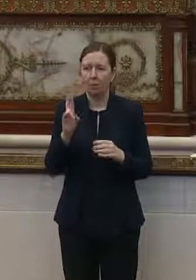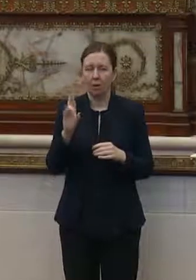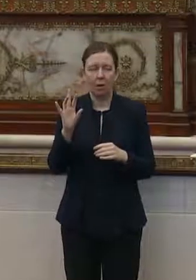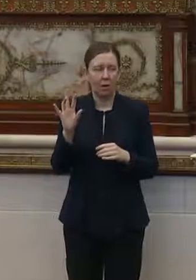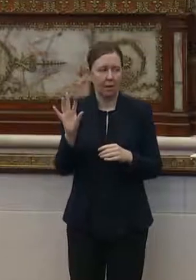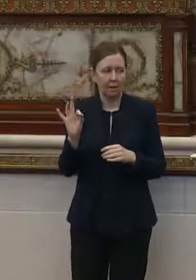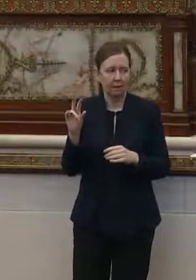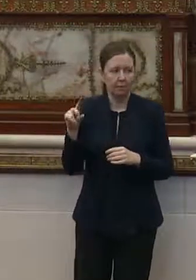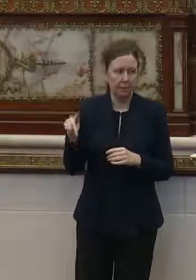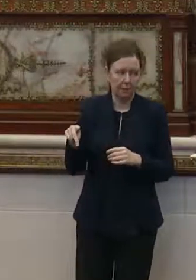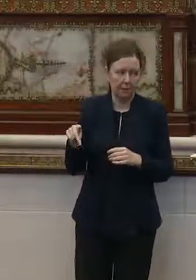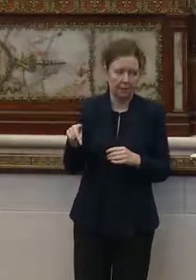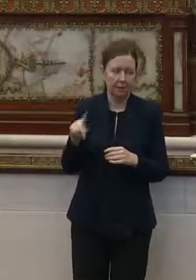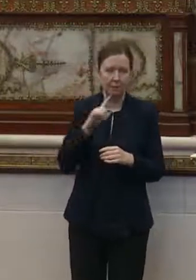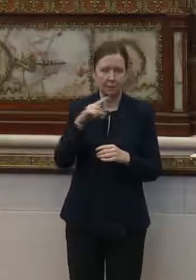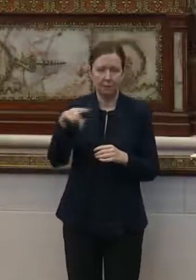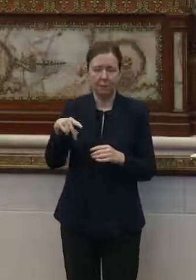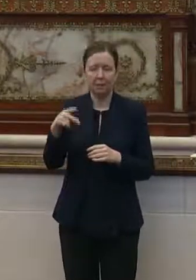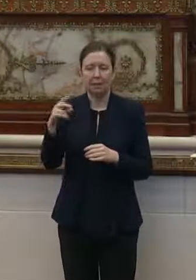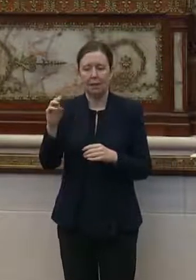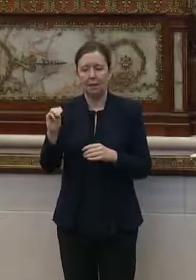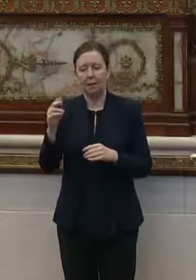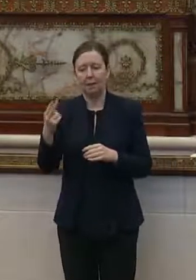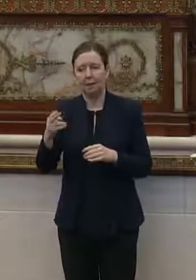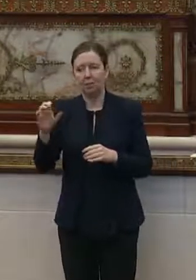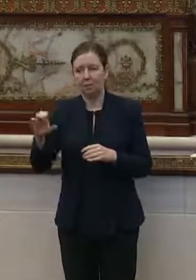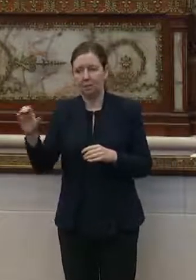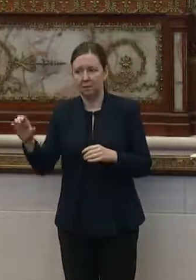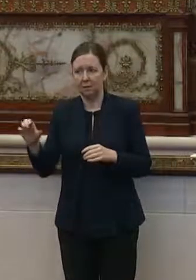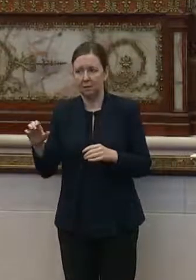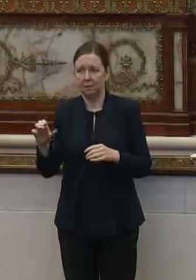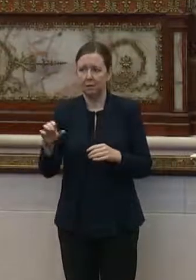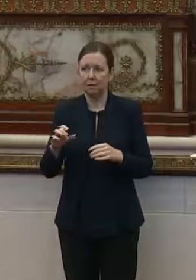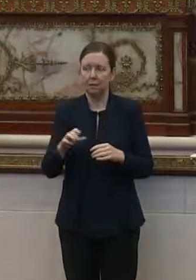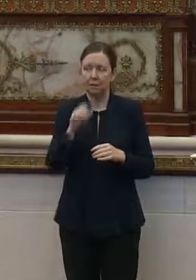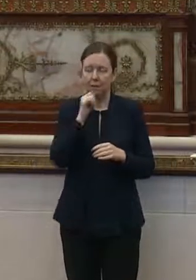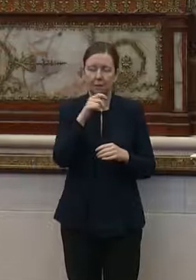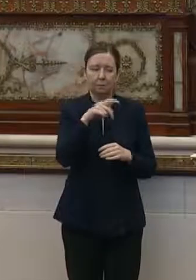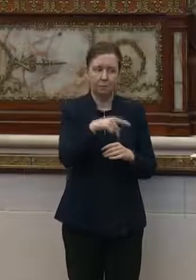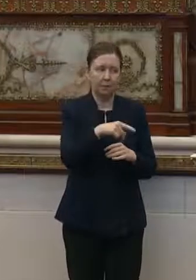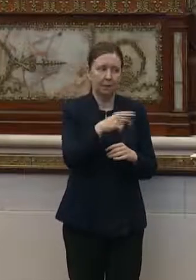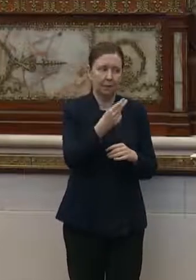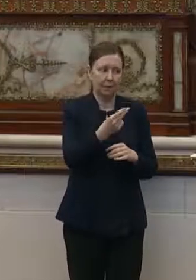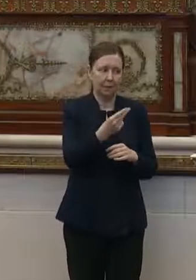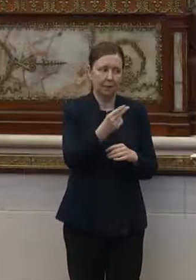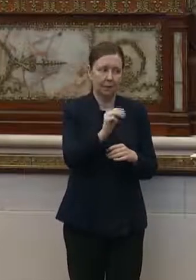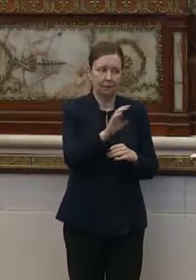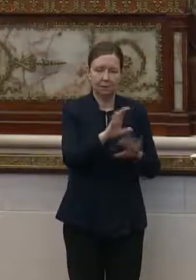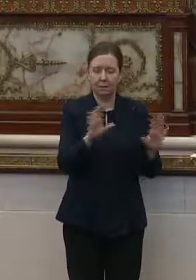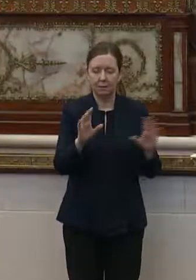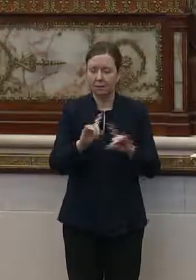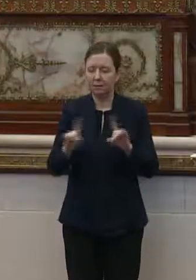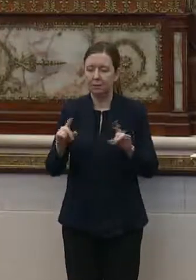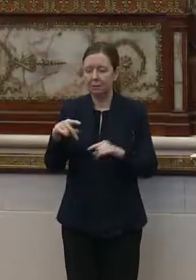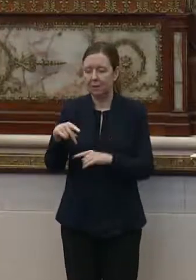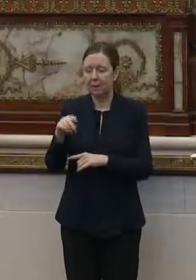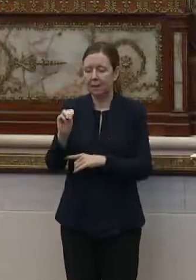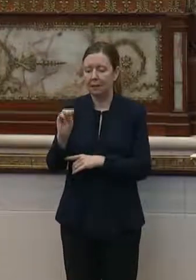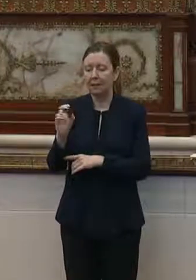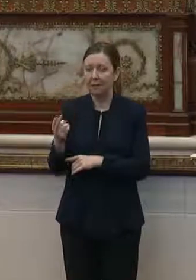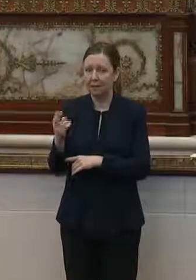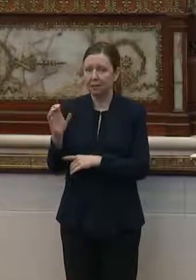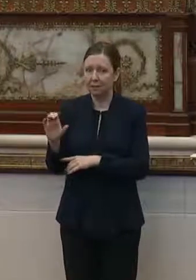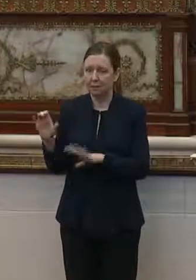it's PMHCC, which is not PHMC. Those two are very similar, but they're different organizations.